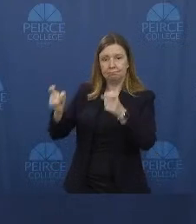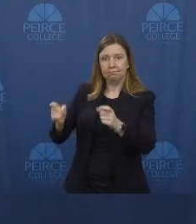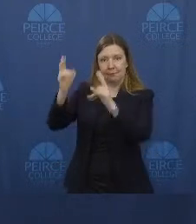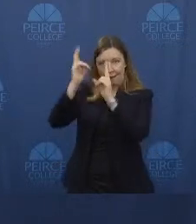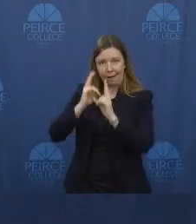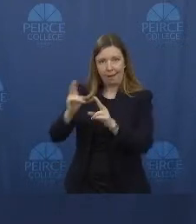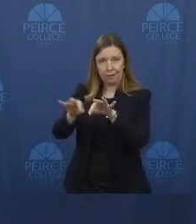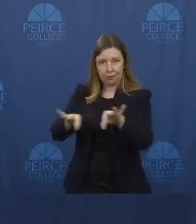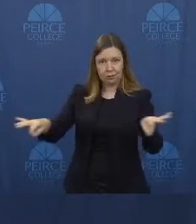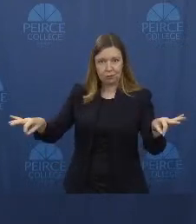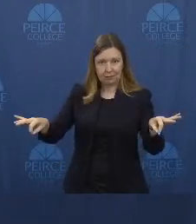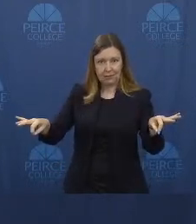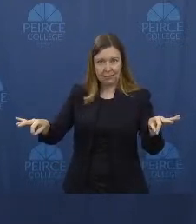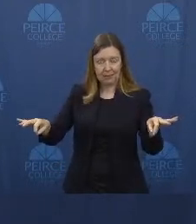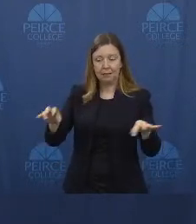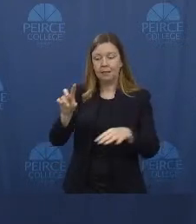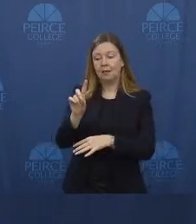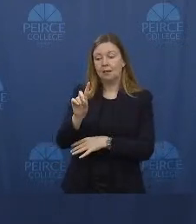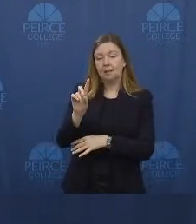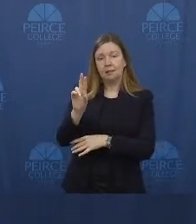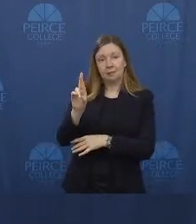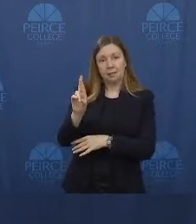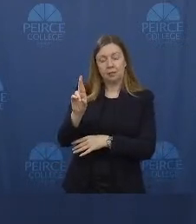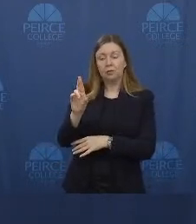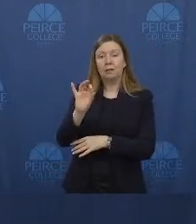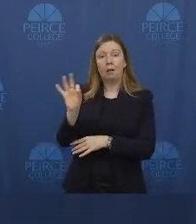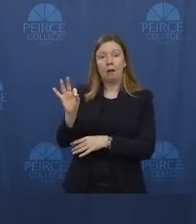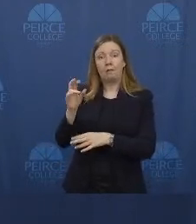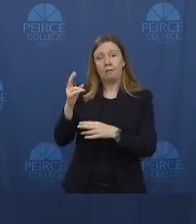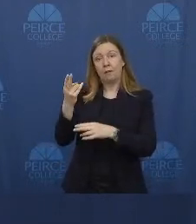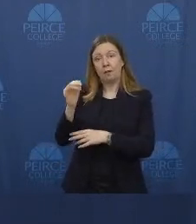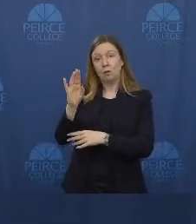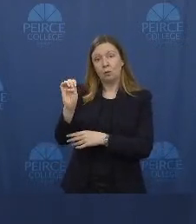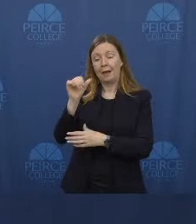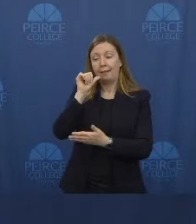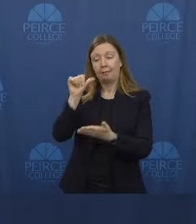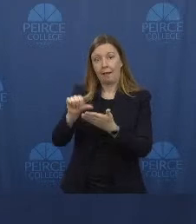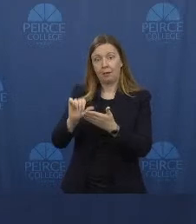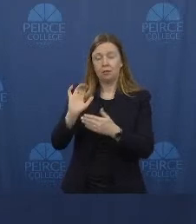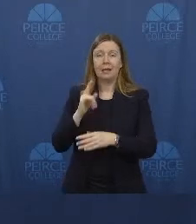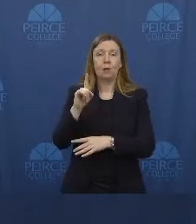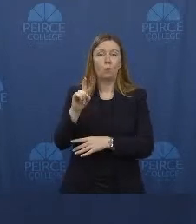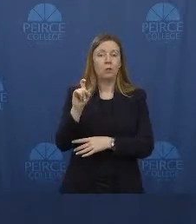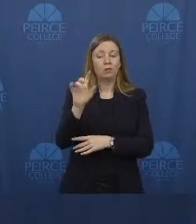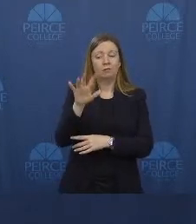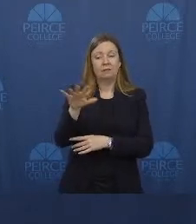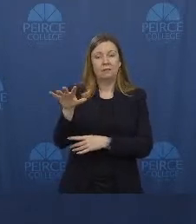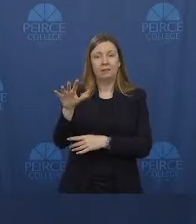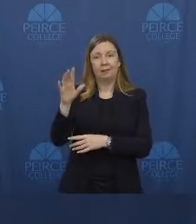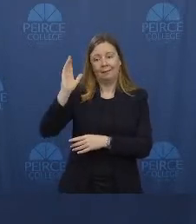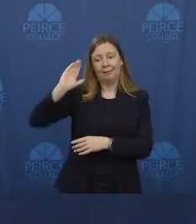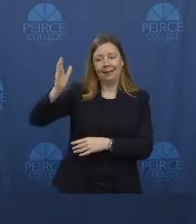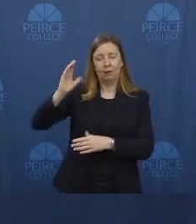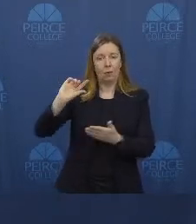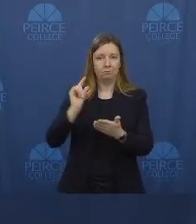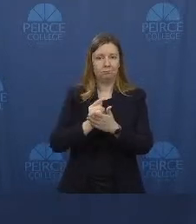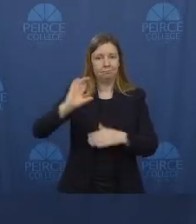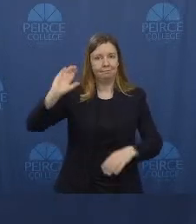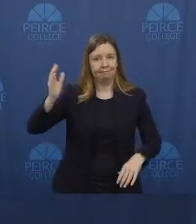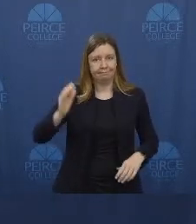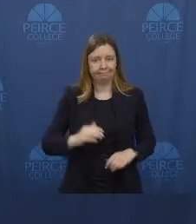honorary degree, a Doctorate of Humane Letters, as our 155th keynote commencement